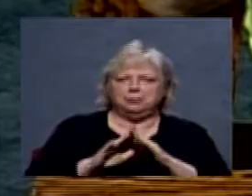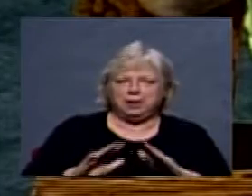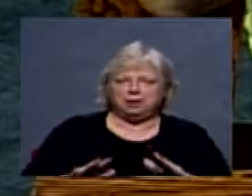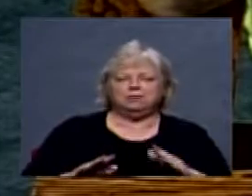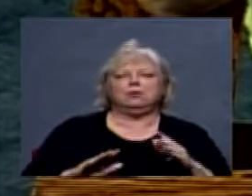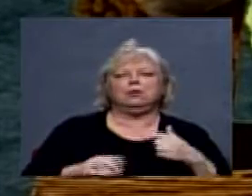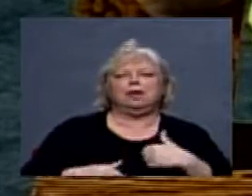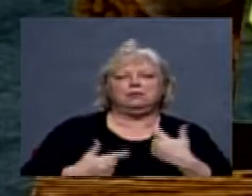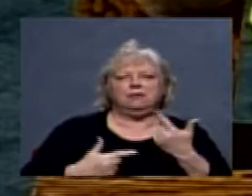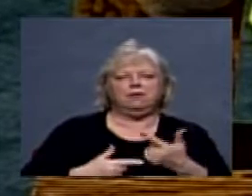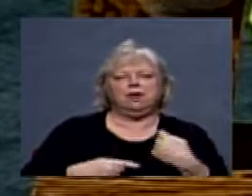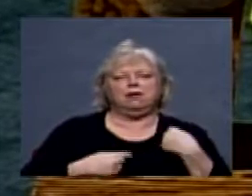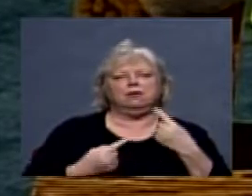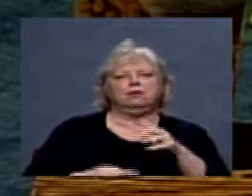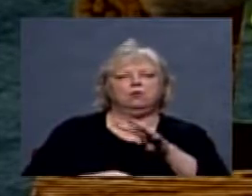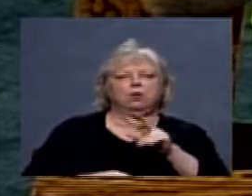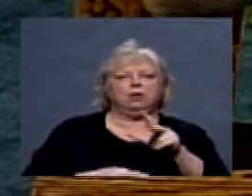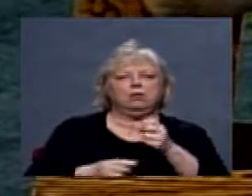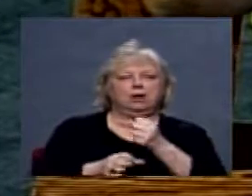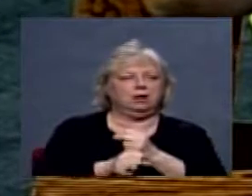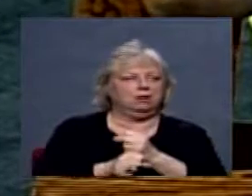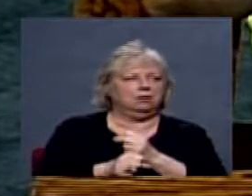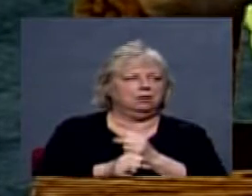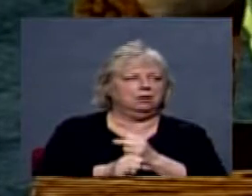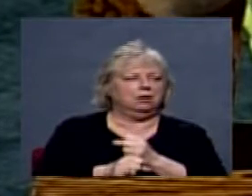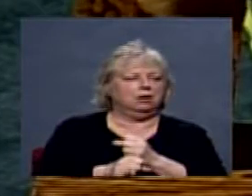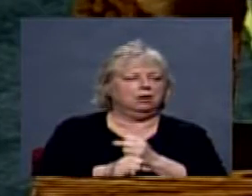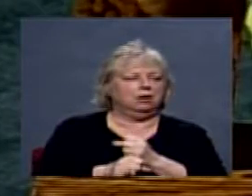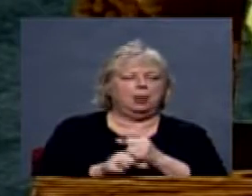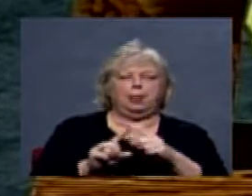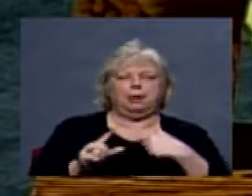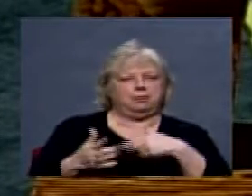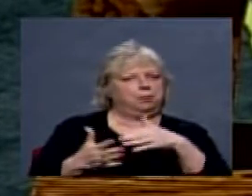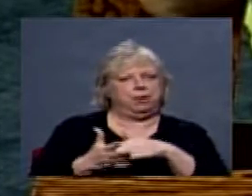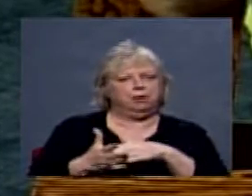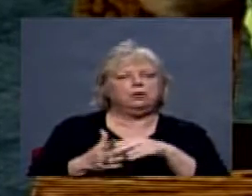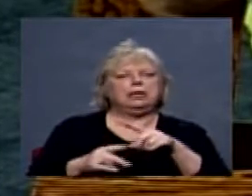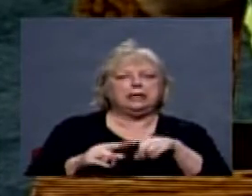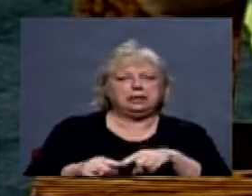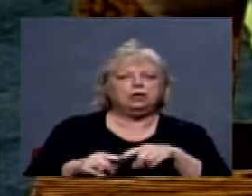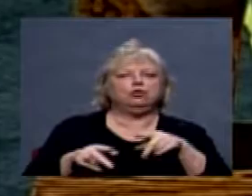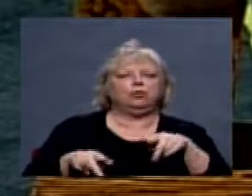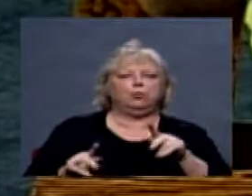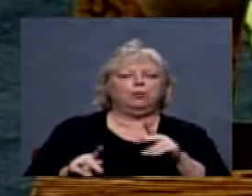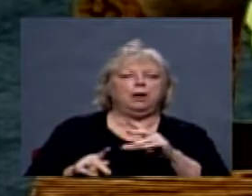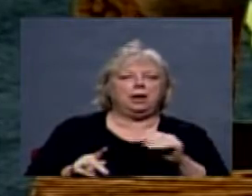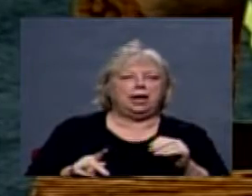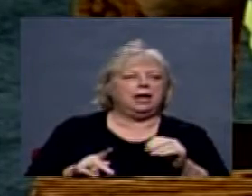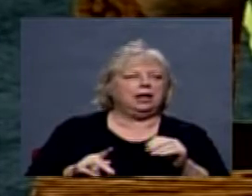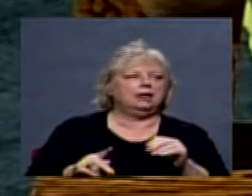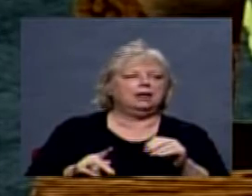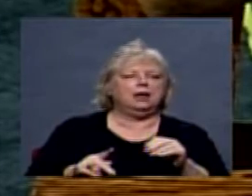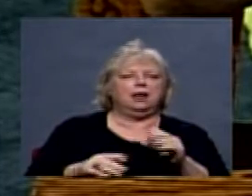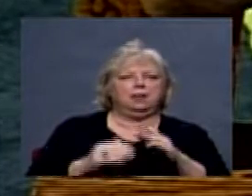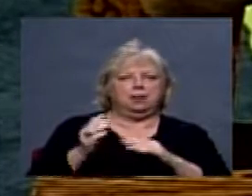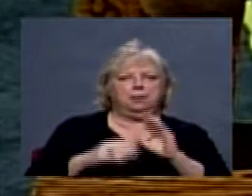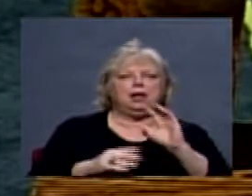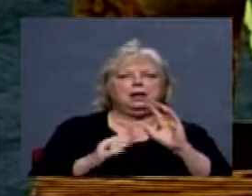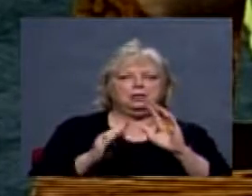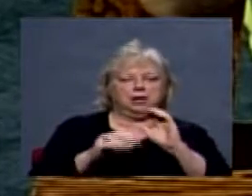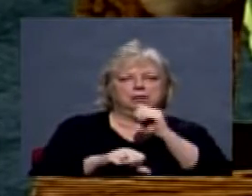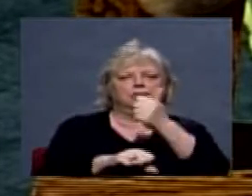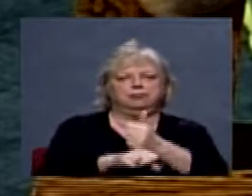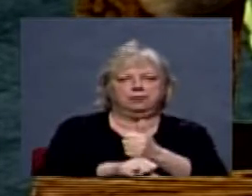I enjoy it. But I mean, I oppose the conditional permit and the facility being there. I think it